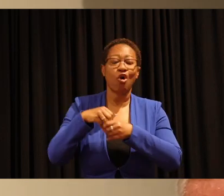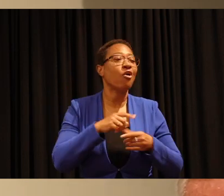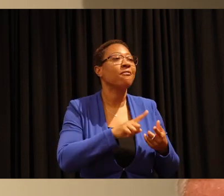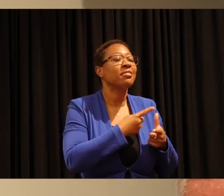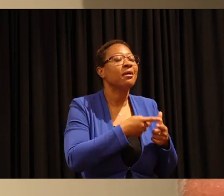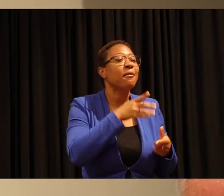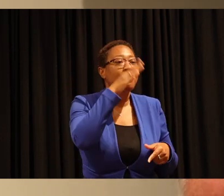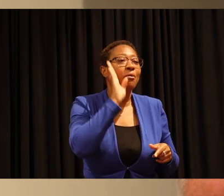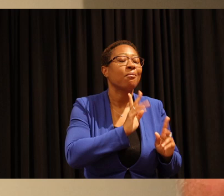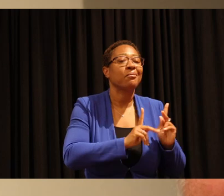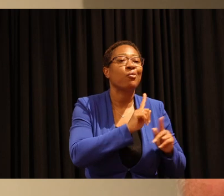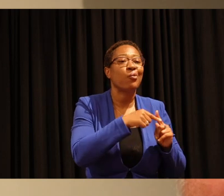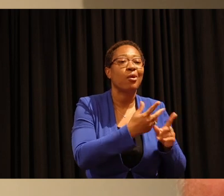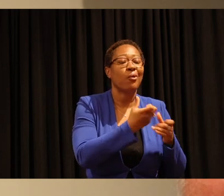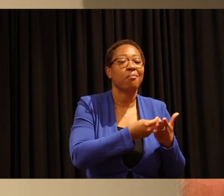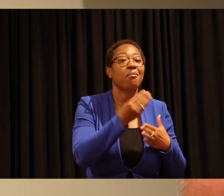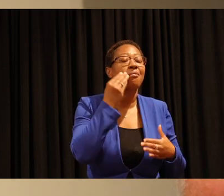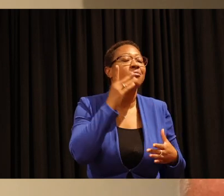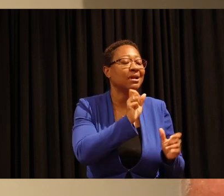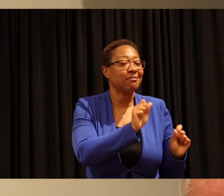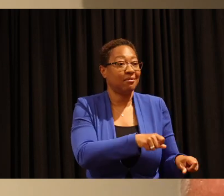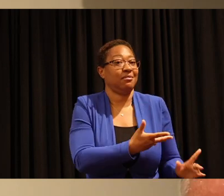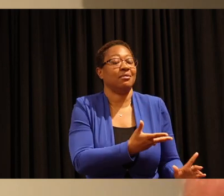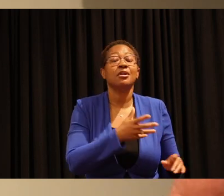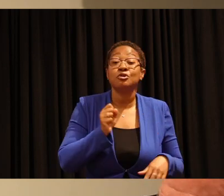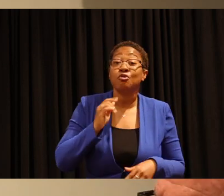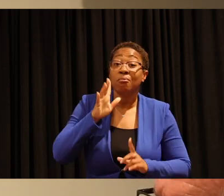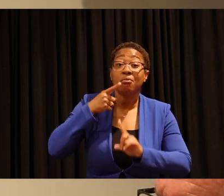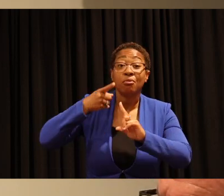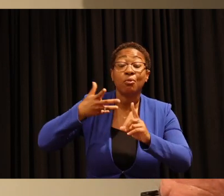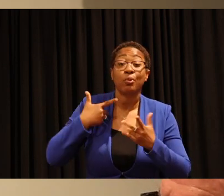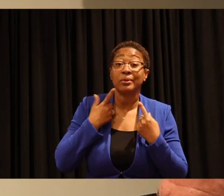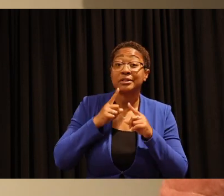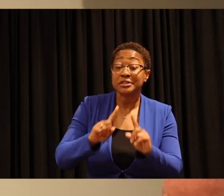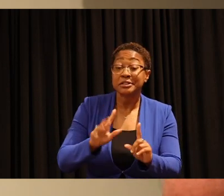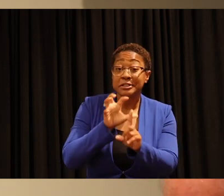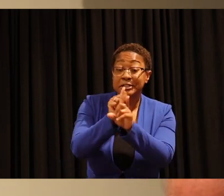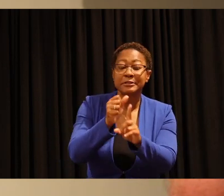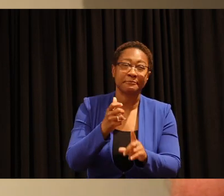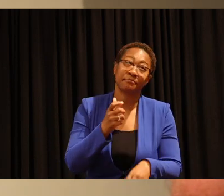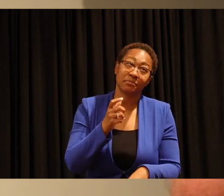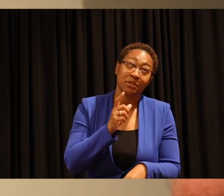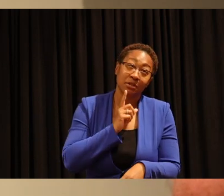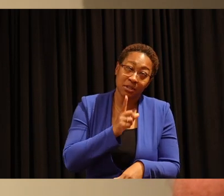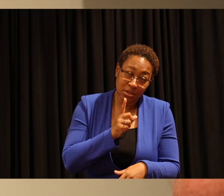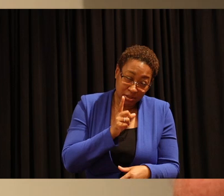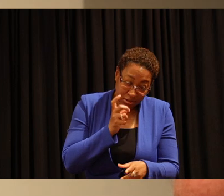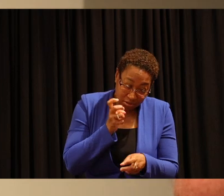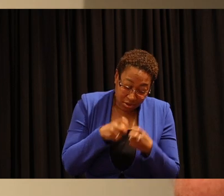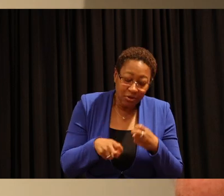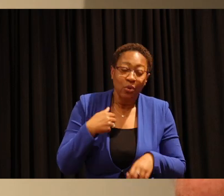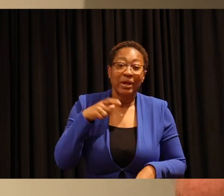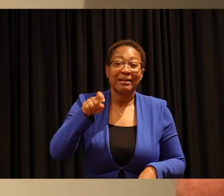become homeowners. And so one of our goals that we're trying to achieve, quite frankly, it's a long shot Hail Mary, is that we